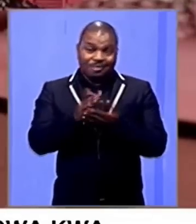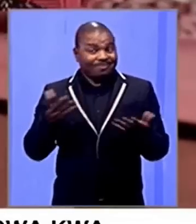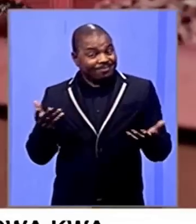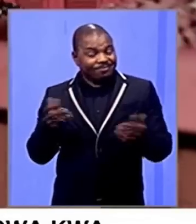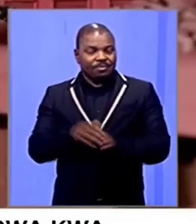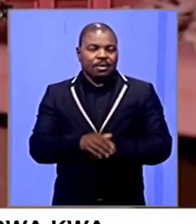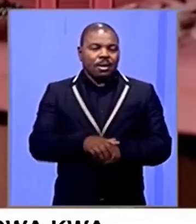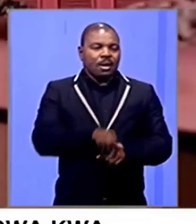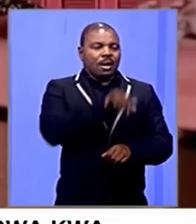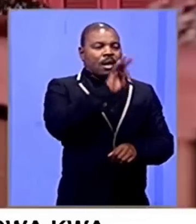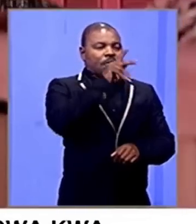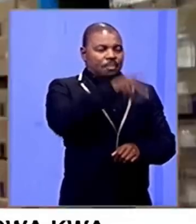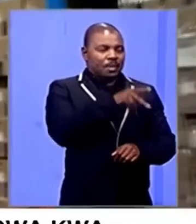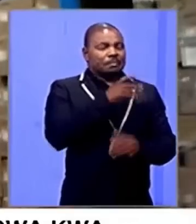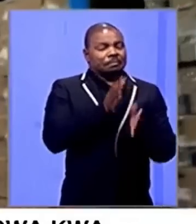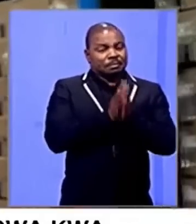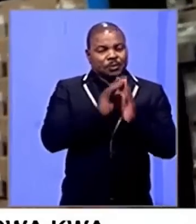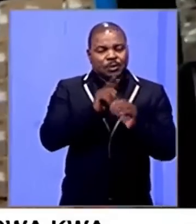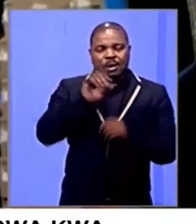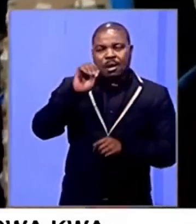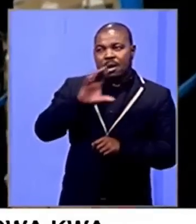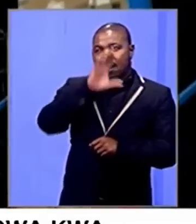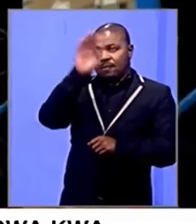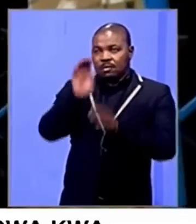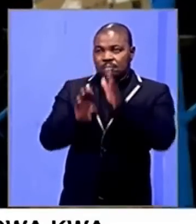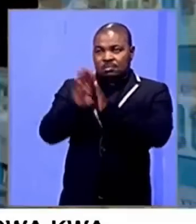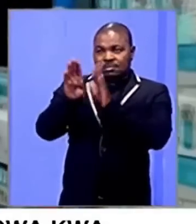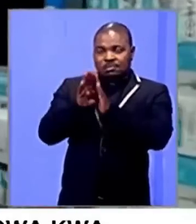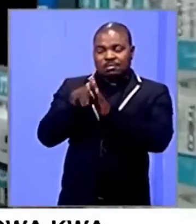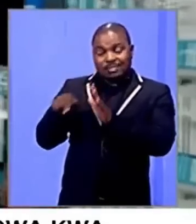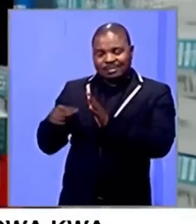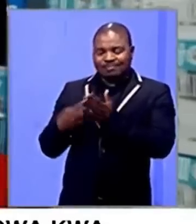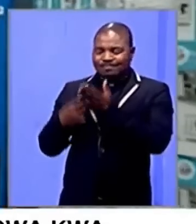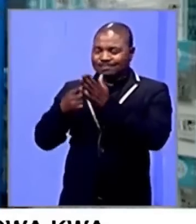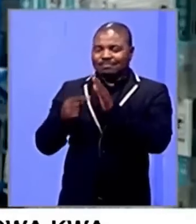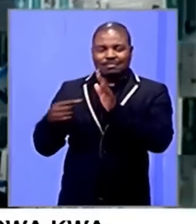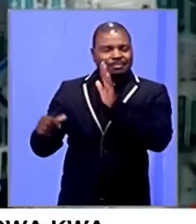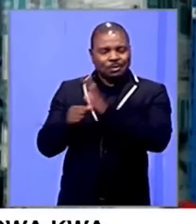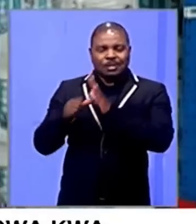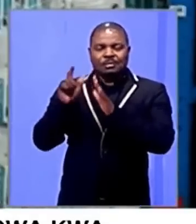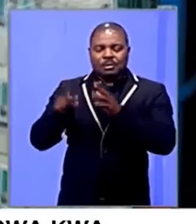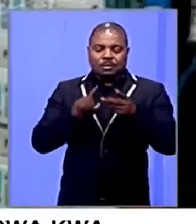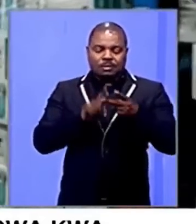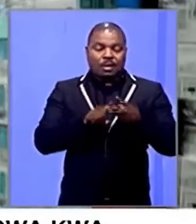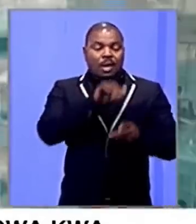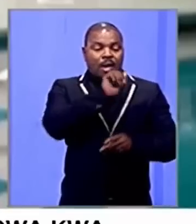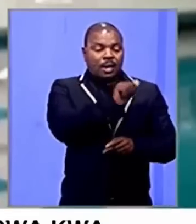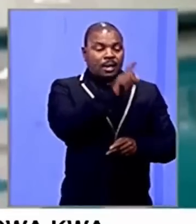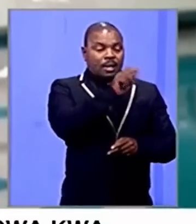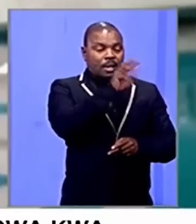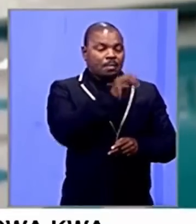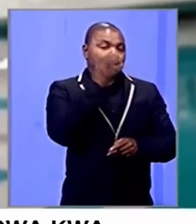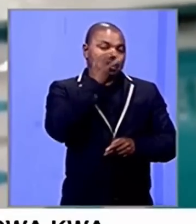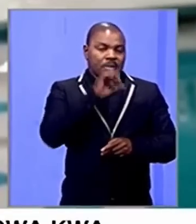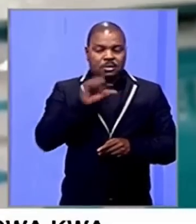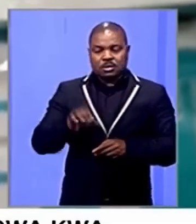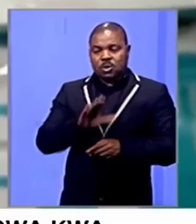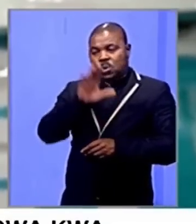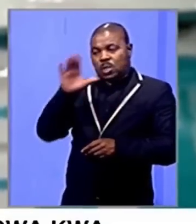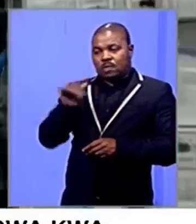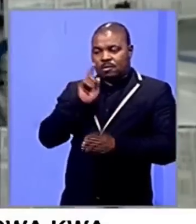NFP e buela gore tlhabololo ya Afrika e tshwanetse go nna kwa setlhoeng mme ATM yona ya re kgato ya gore naga eno e bo